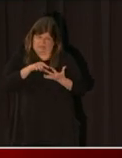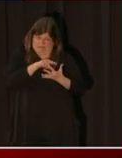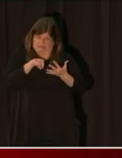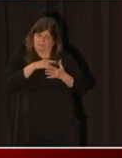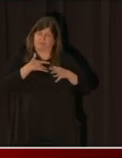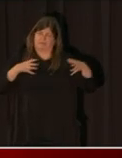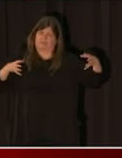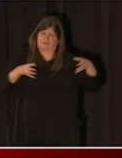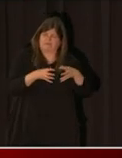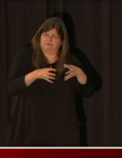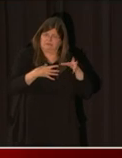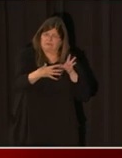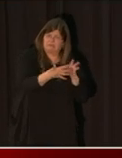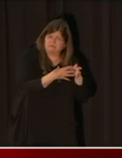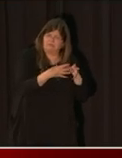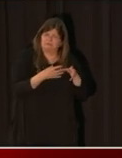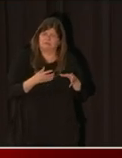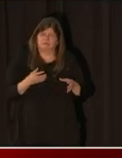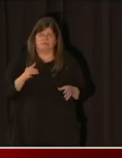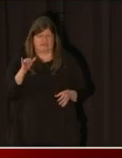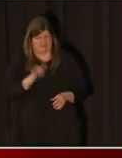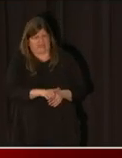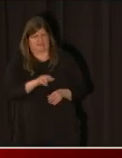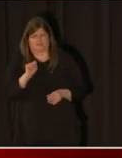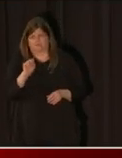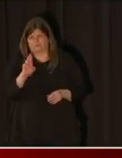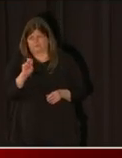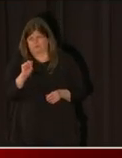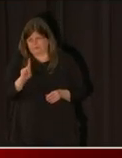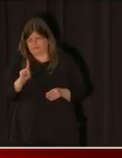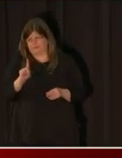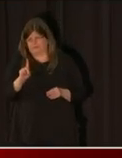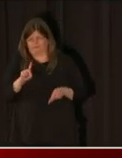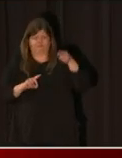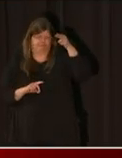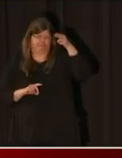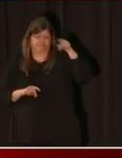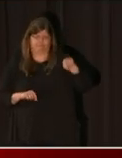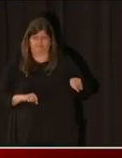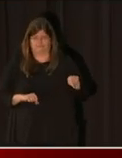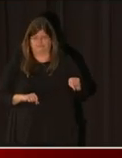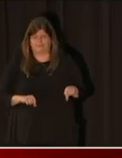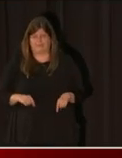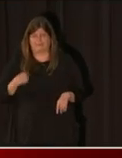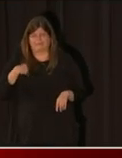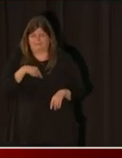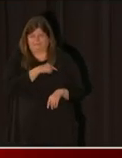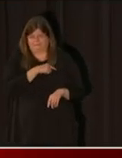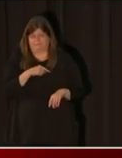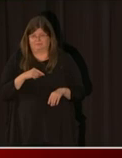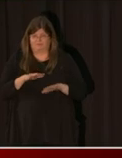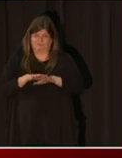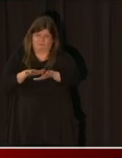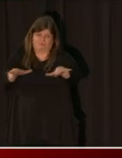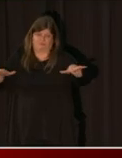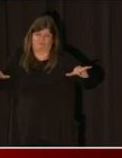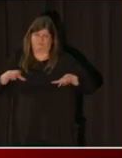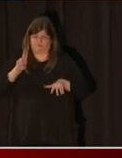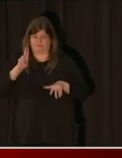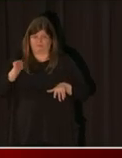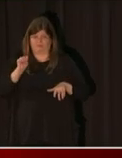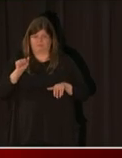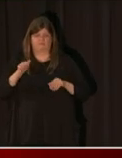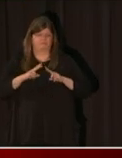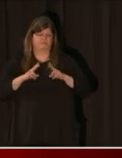the trend that we and everyone around the country is very concerned about.